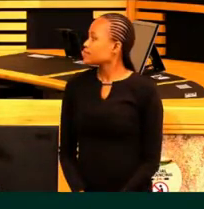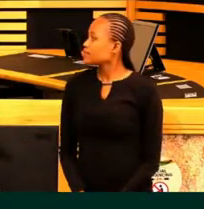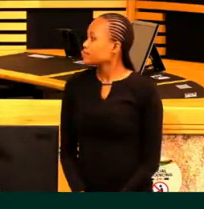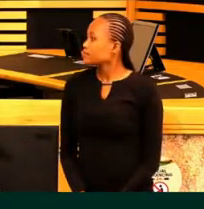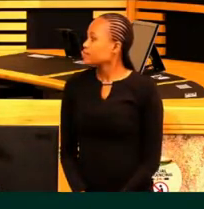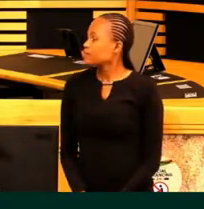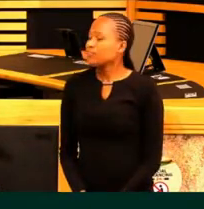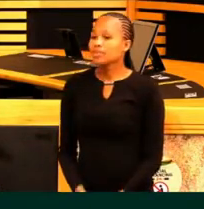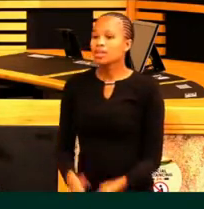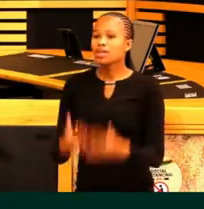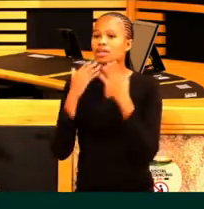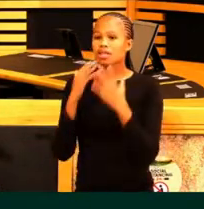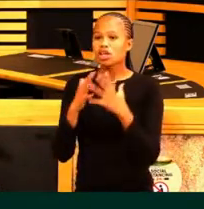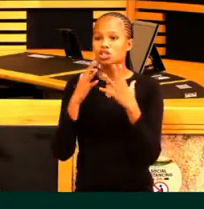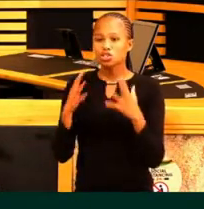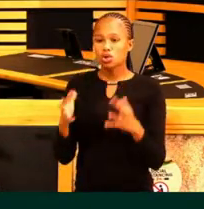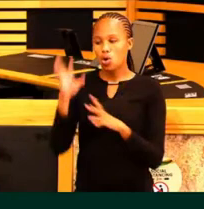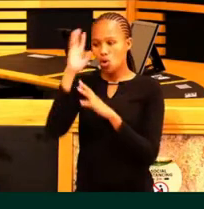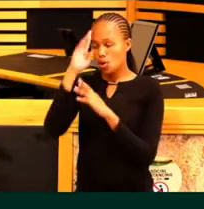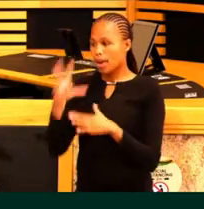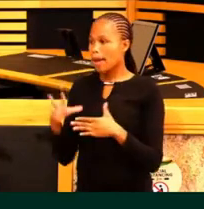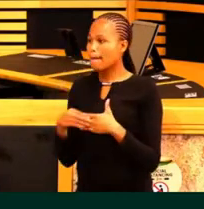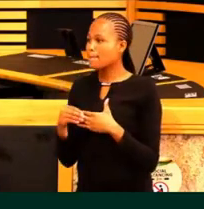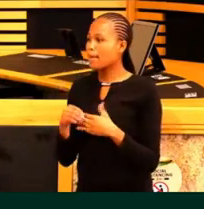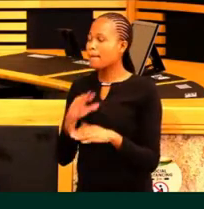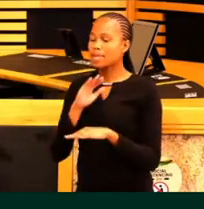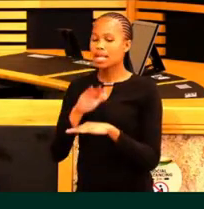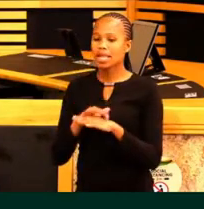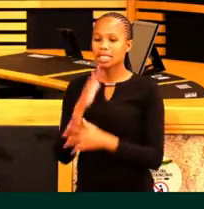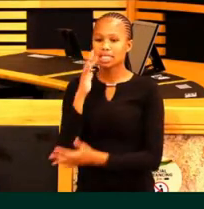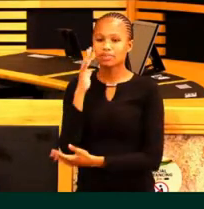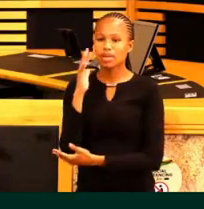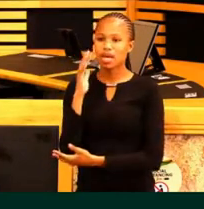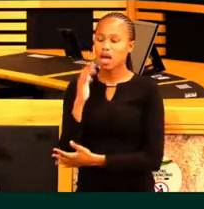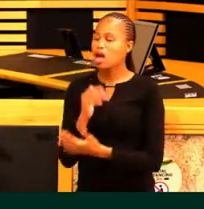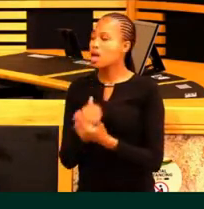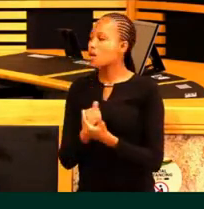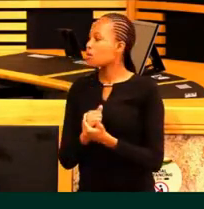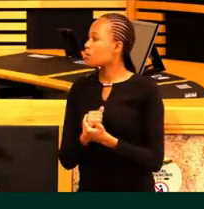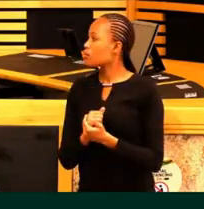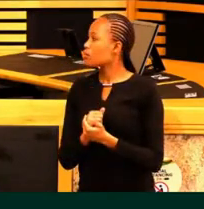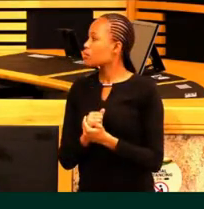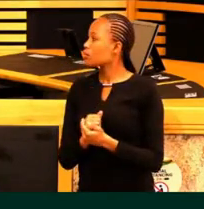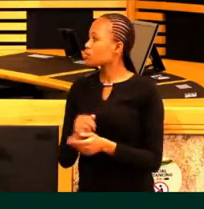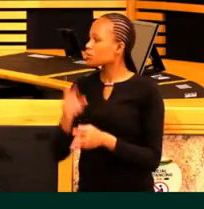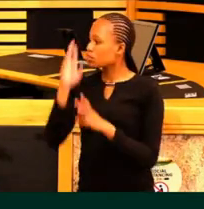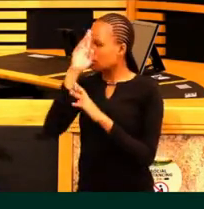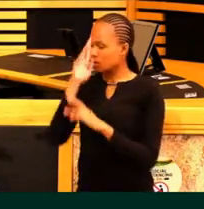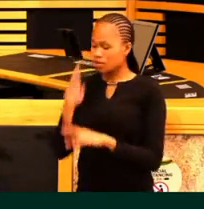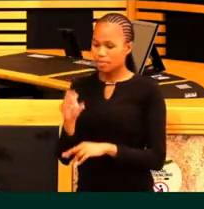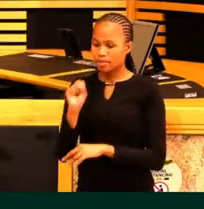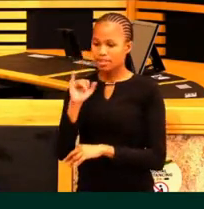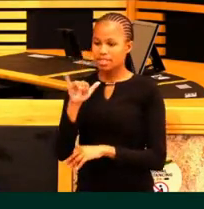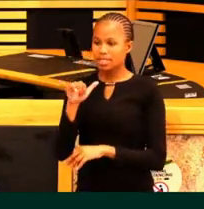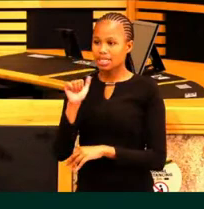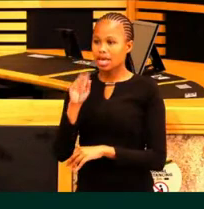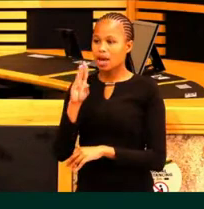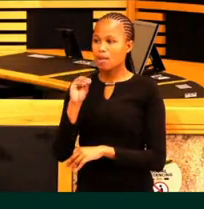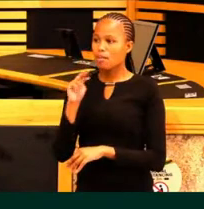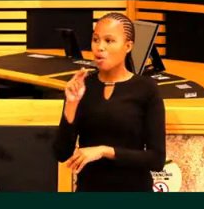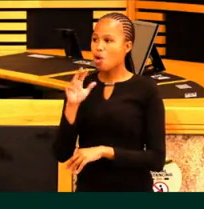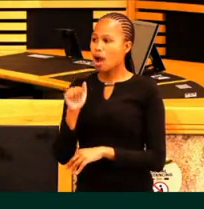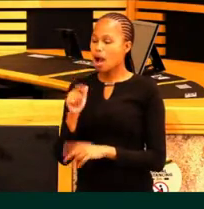thank you so much members the next speaker is Honorable members hands from